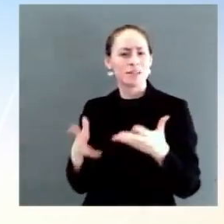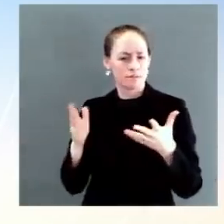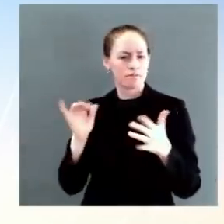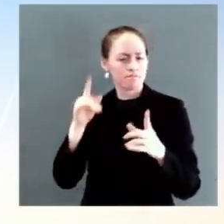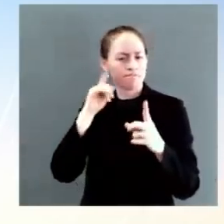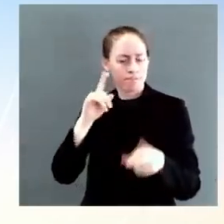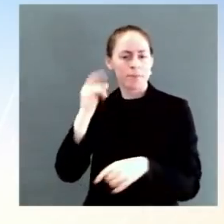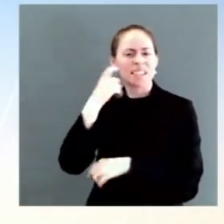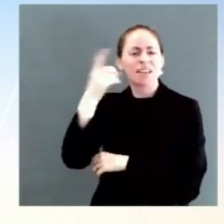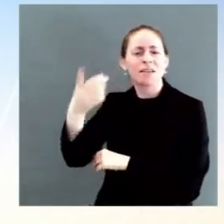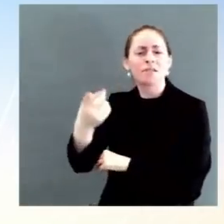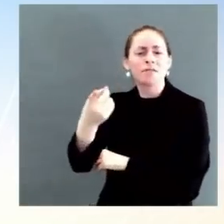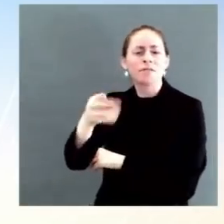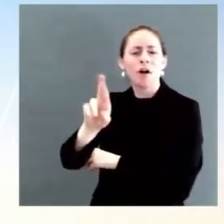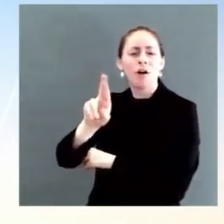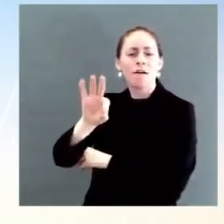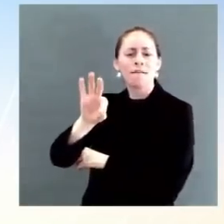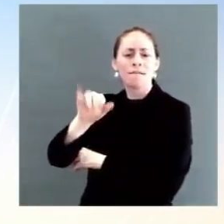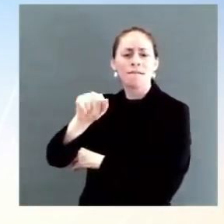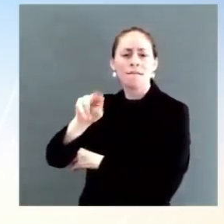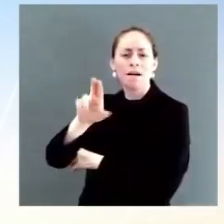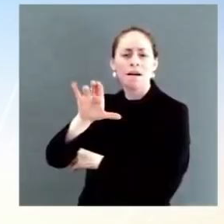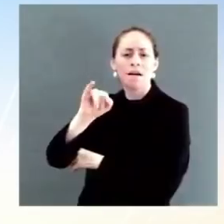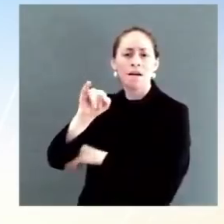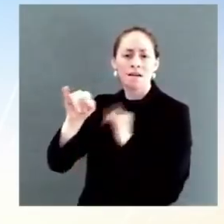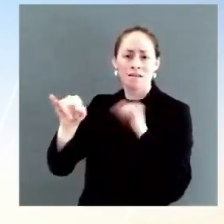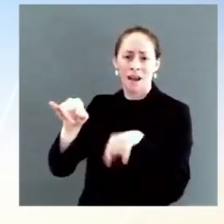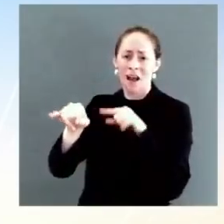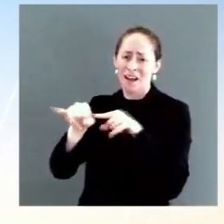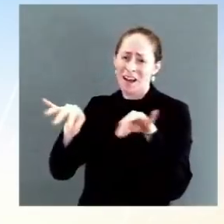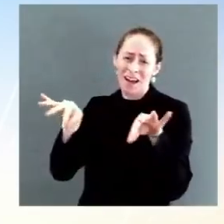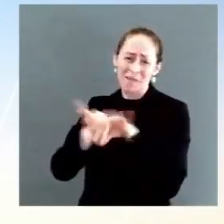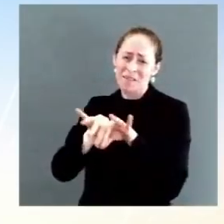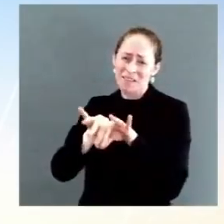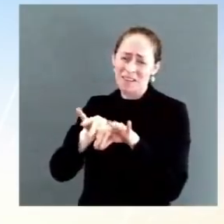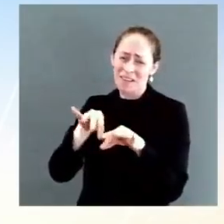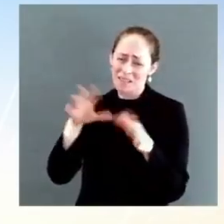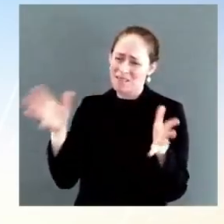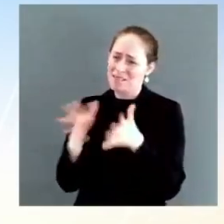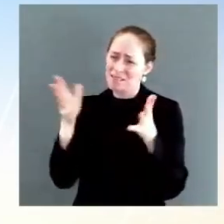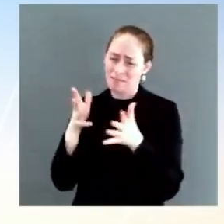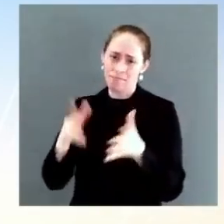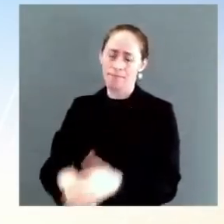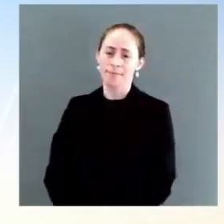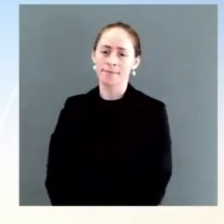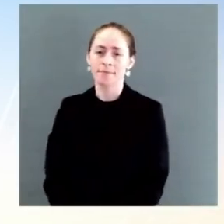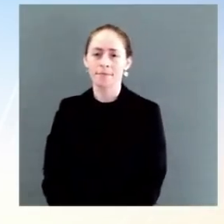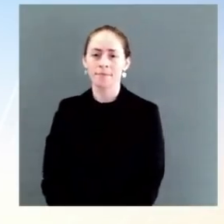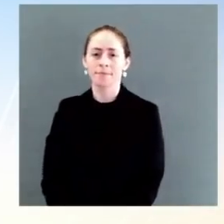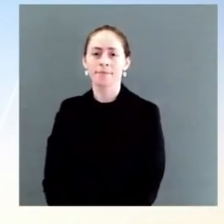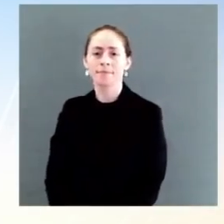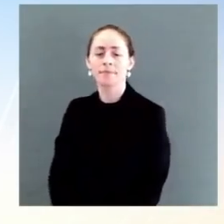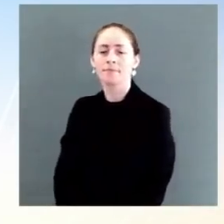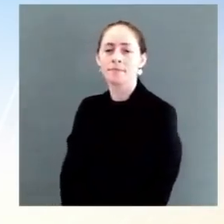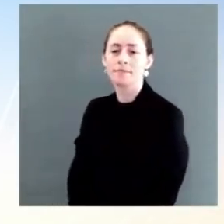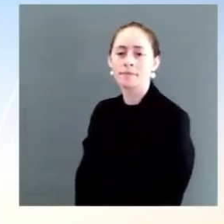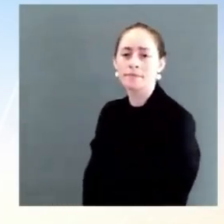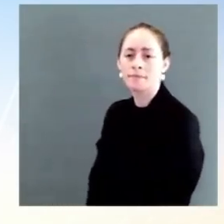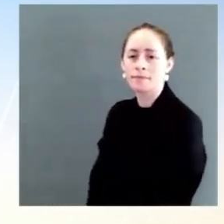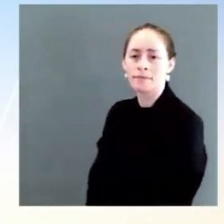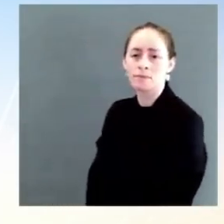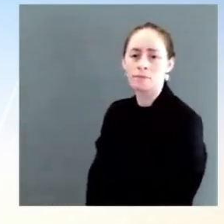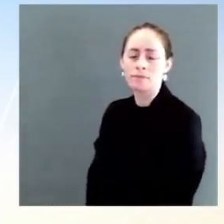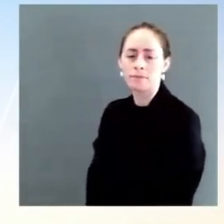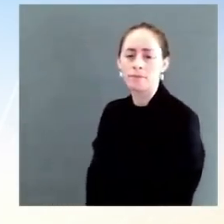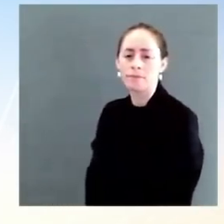that tomorrow. So that's a piece you can expect. And on the issue of government funding, you mentioned that the administration, of course, is in contact with leaders from both parties